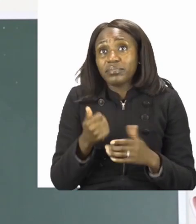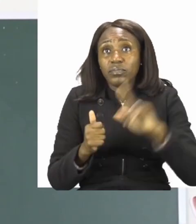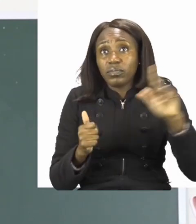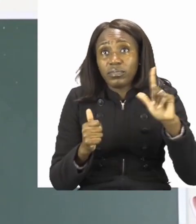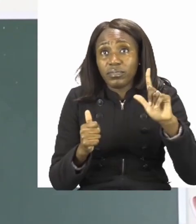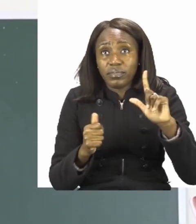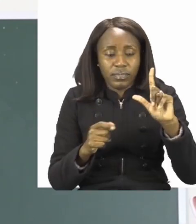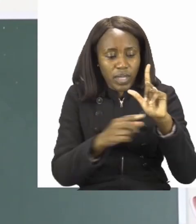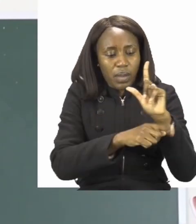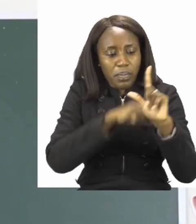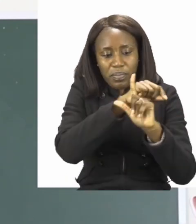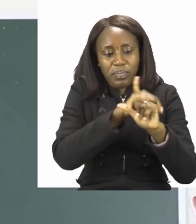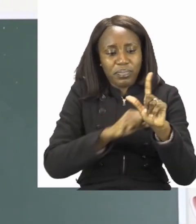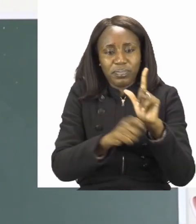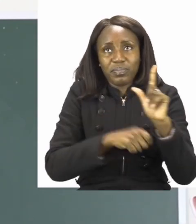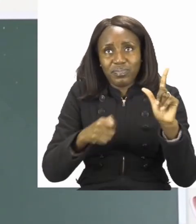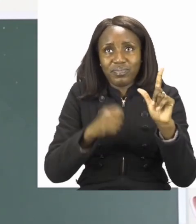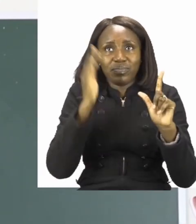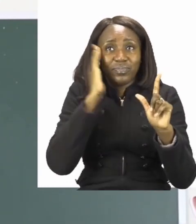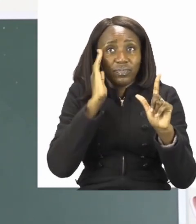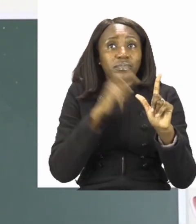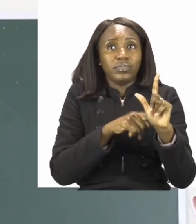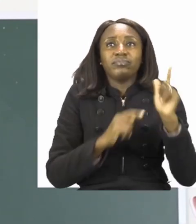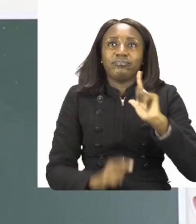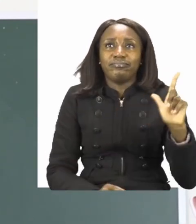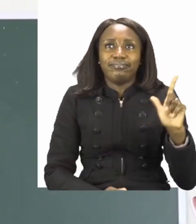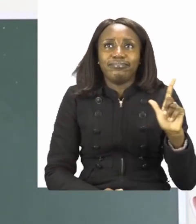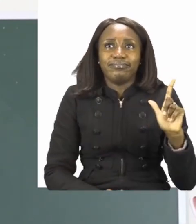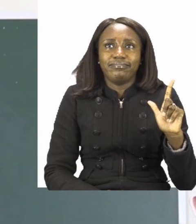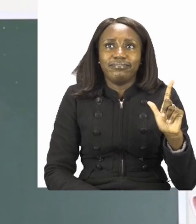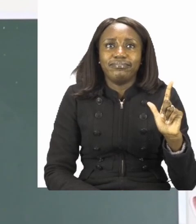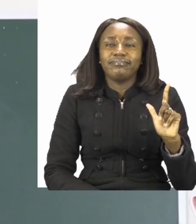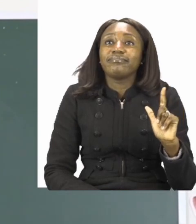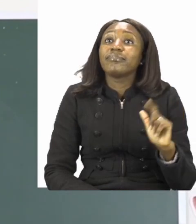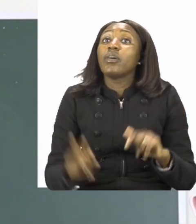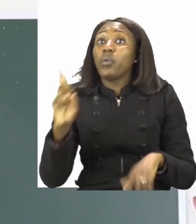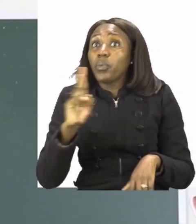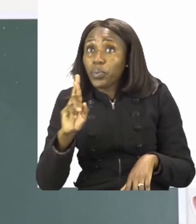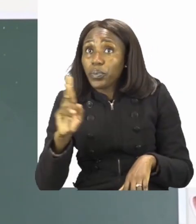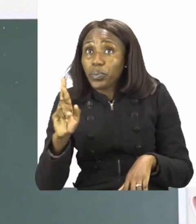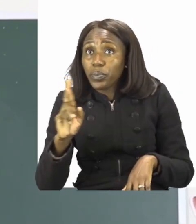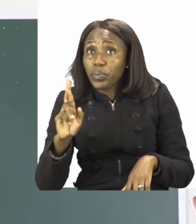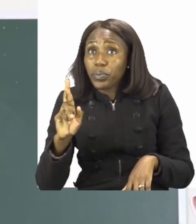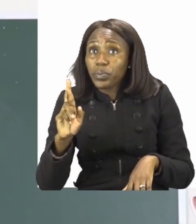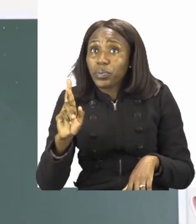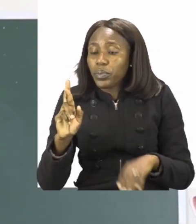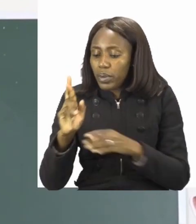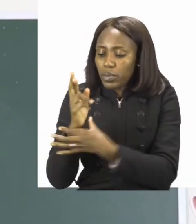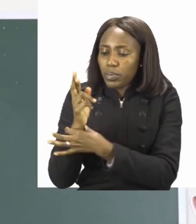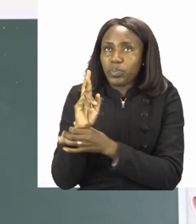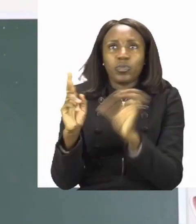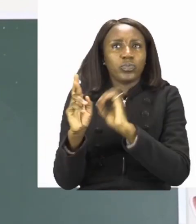it so that you will know that this is your left hand. And then the right hand does not have anything on